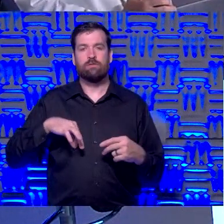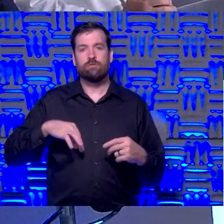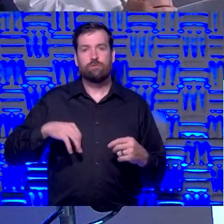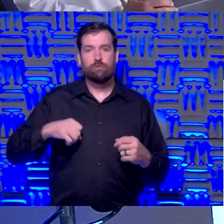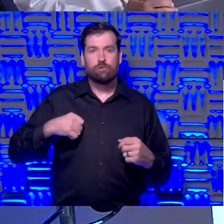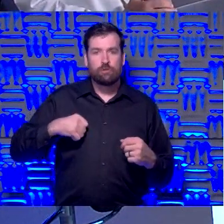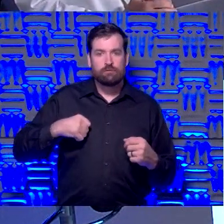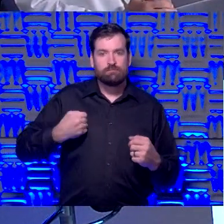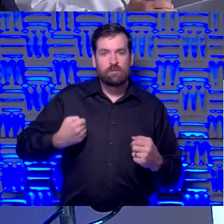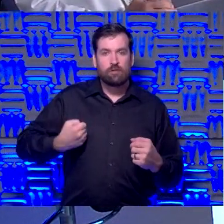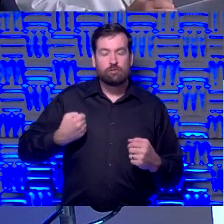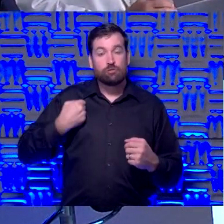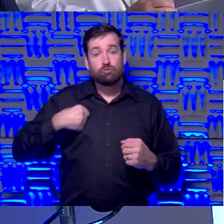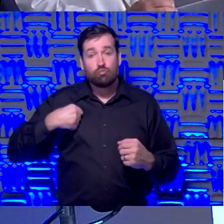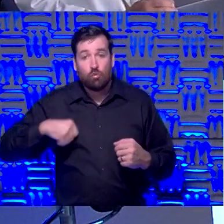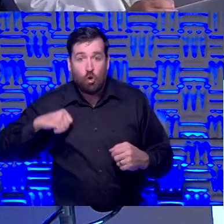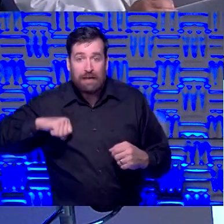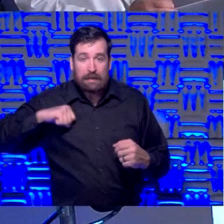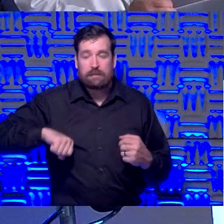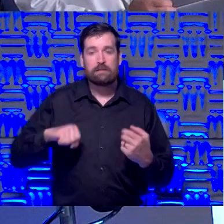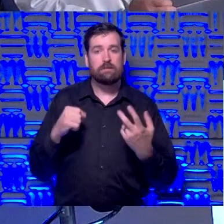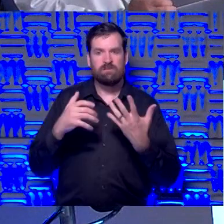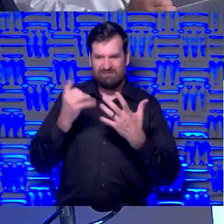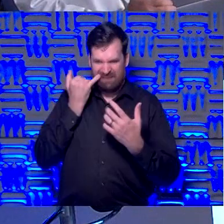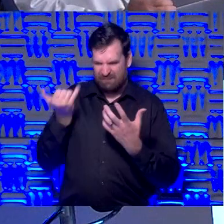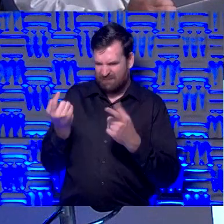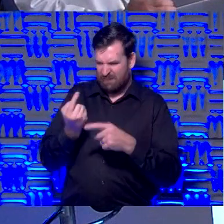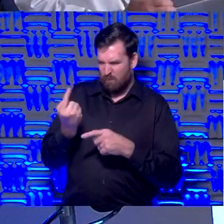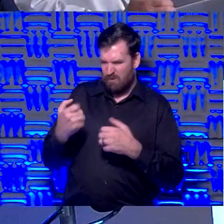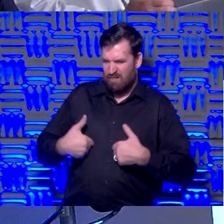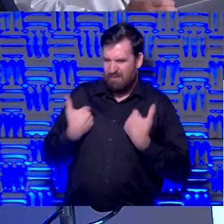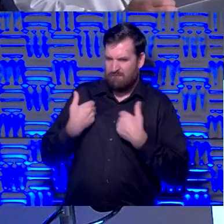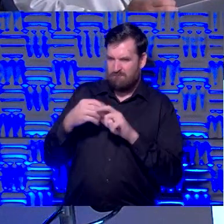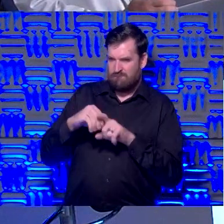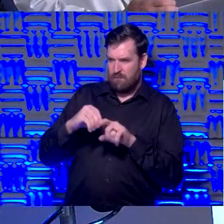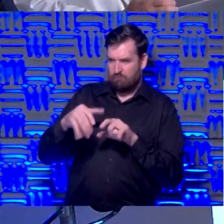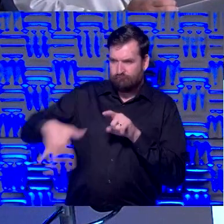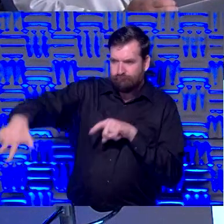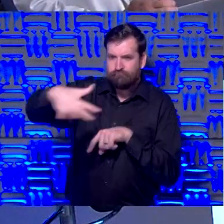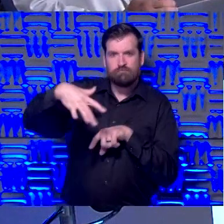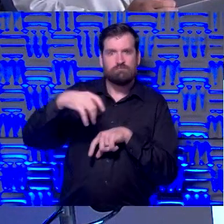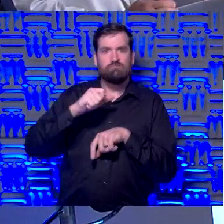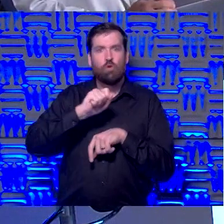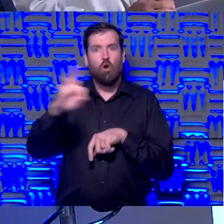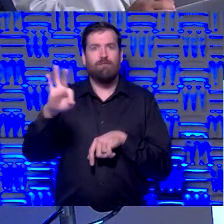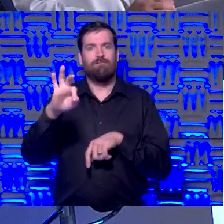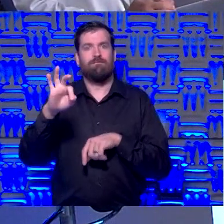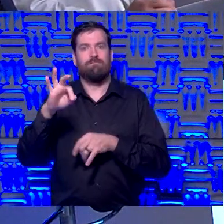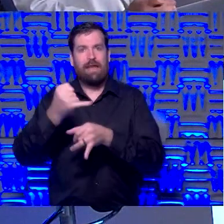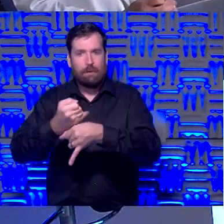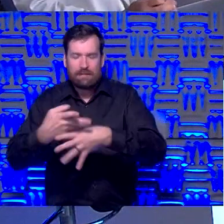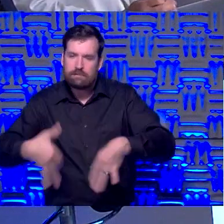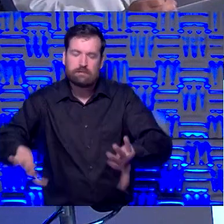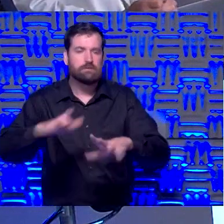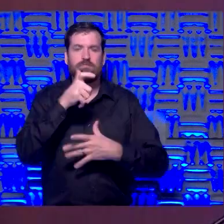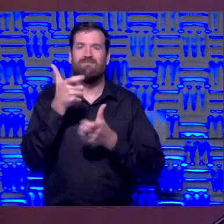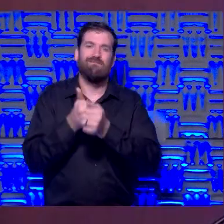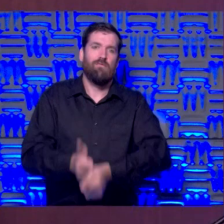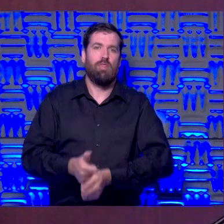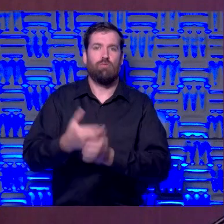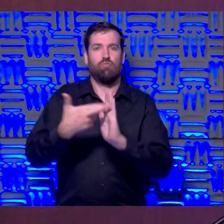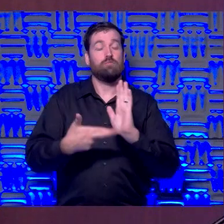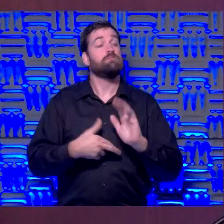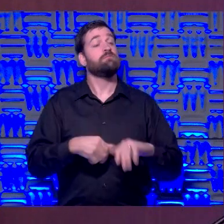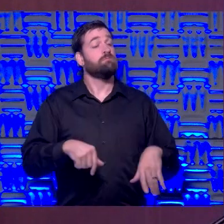And how are you working with the community? I mean, if you have somebody living off campus, they may not abide by the same rules in the sorority, right? So the